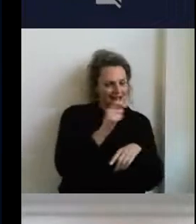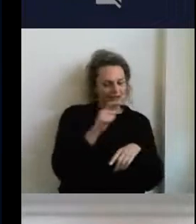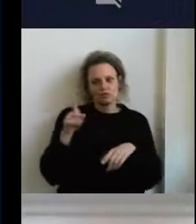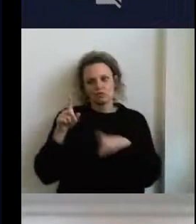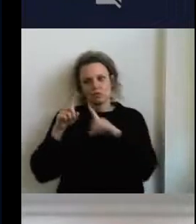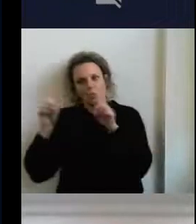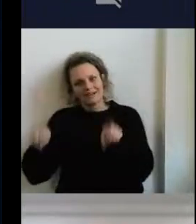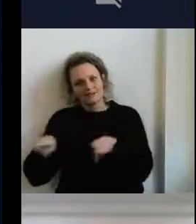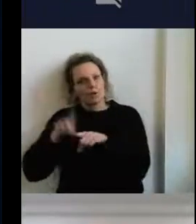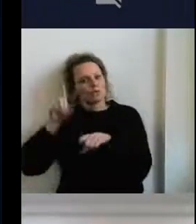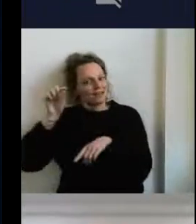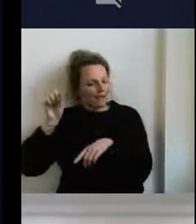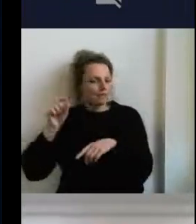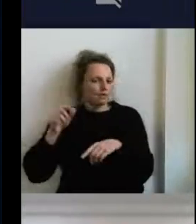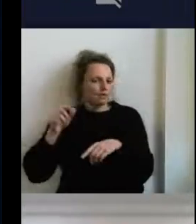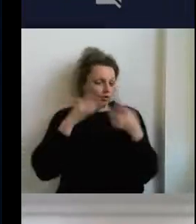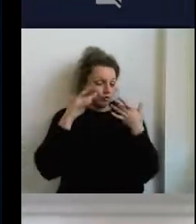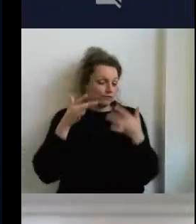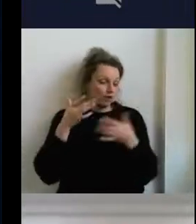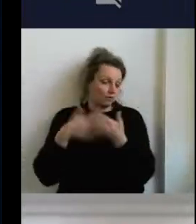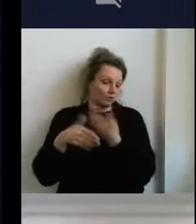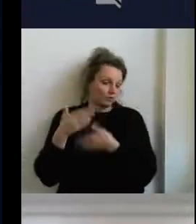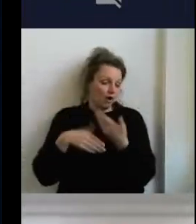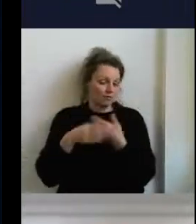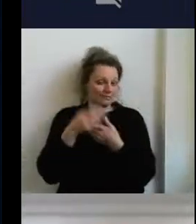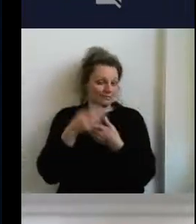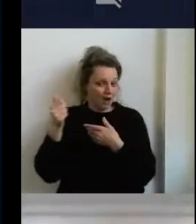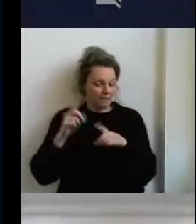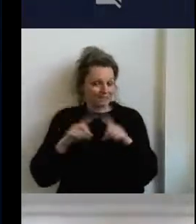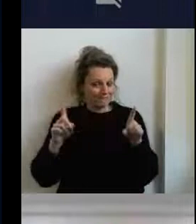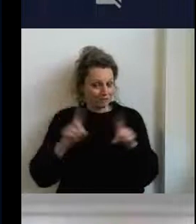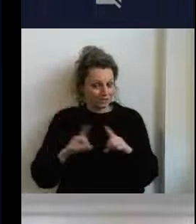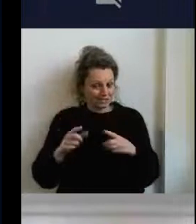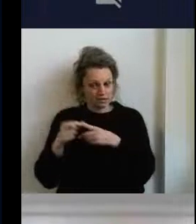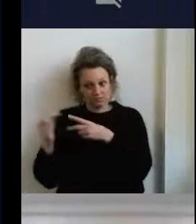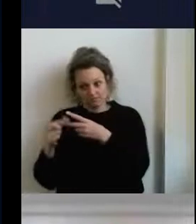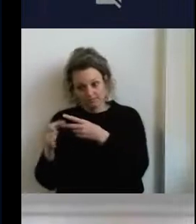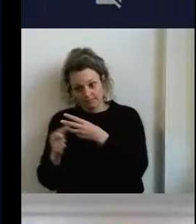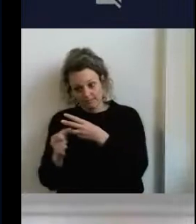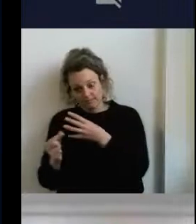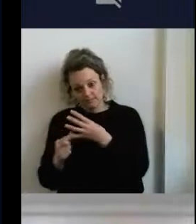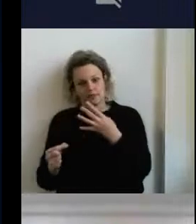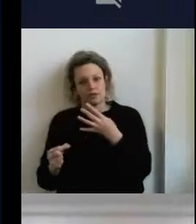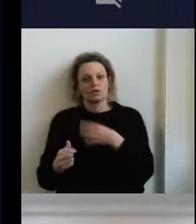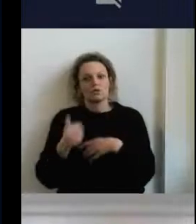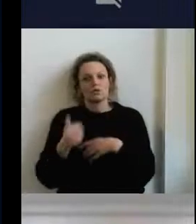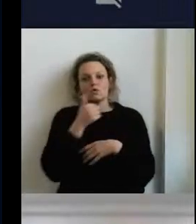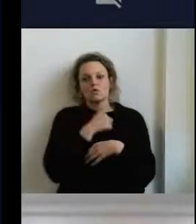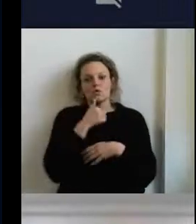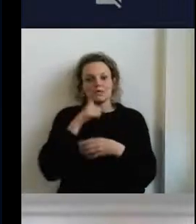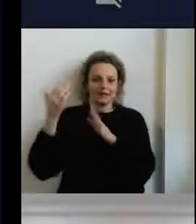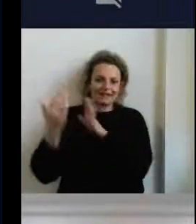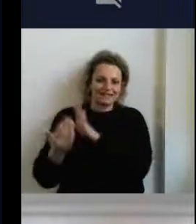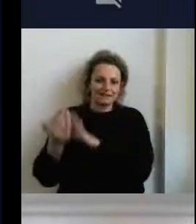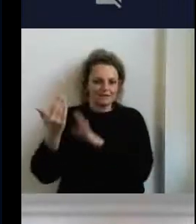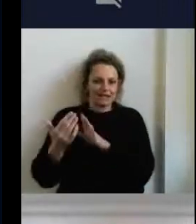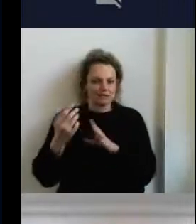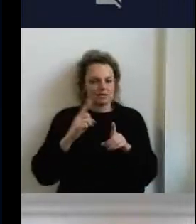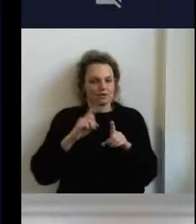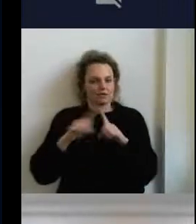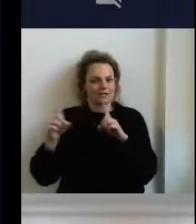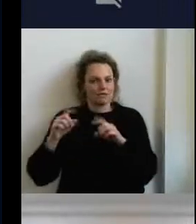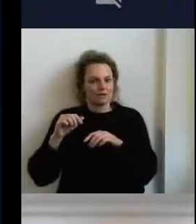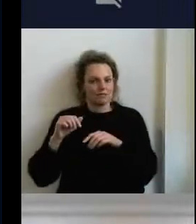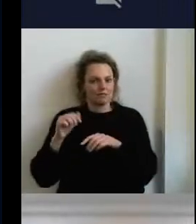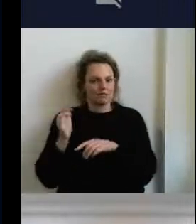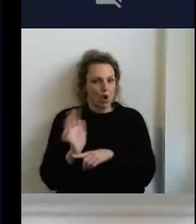some stuff in terms of sort of using the interface on different programs. You picked my favorite